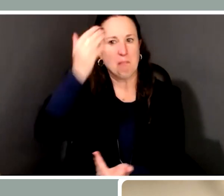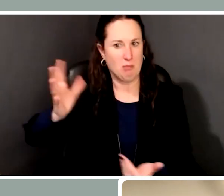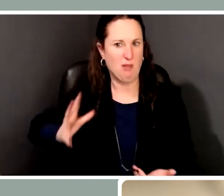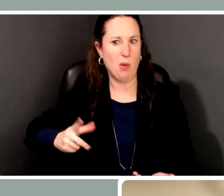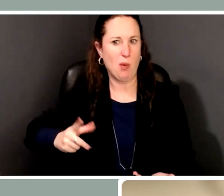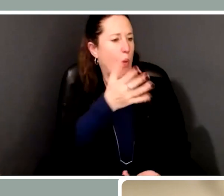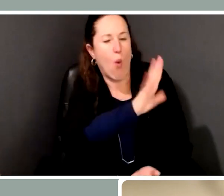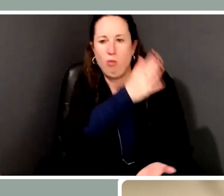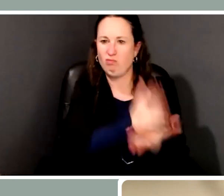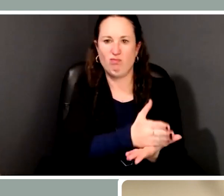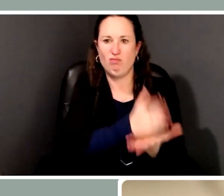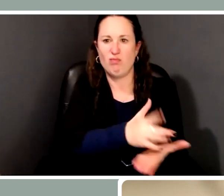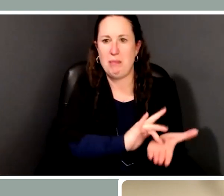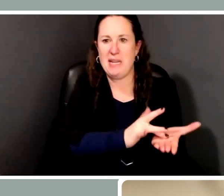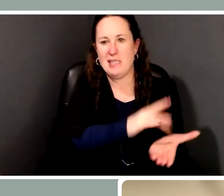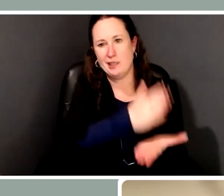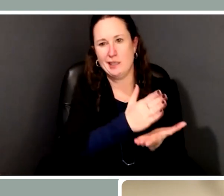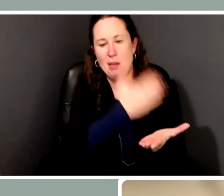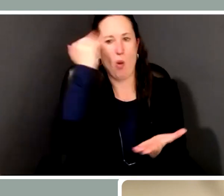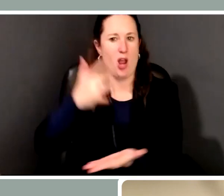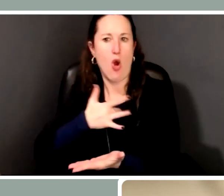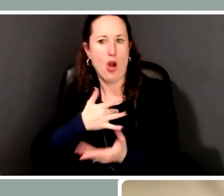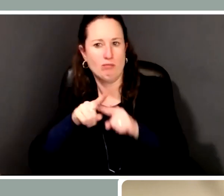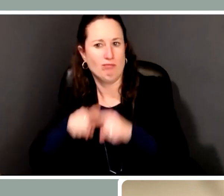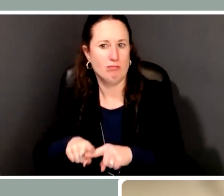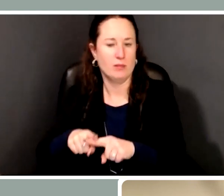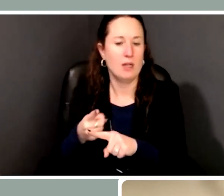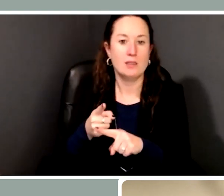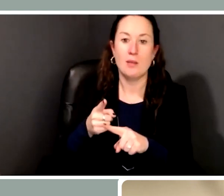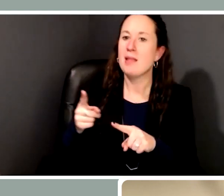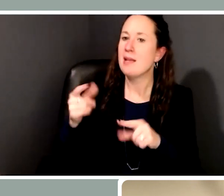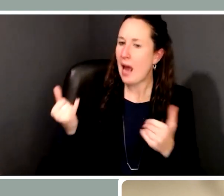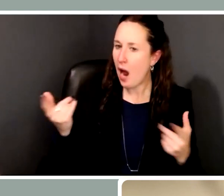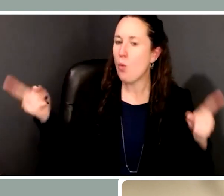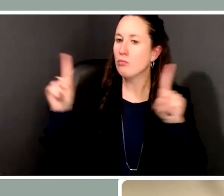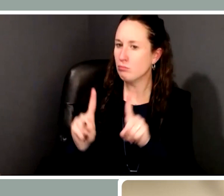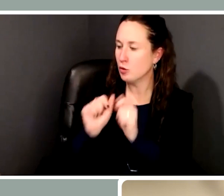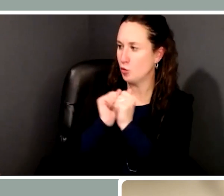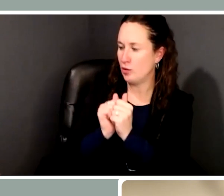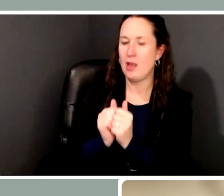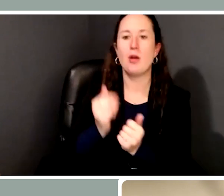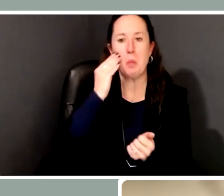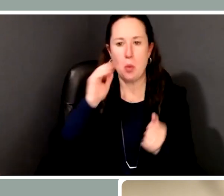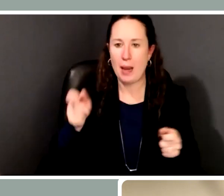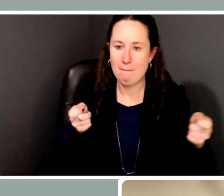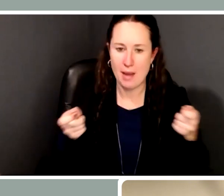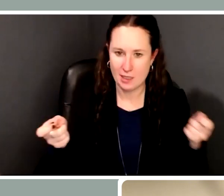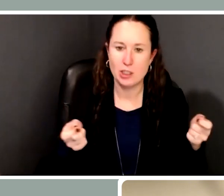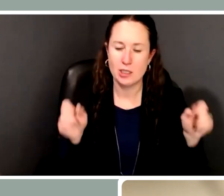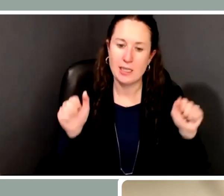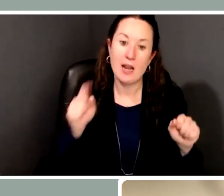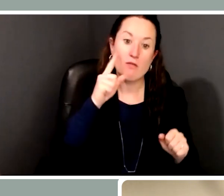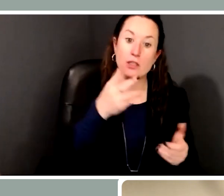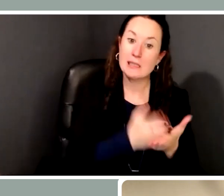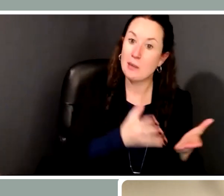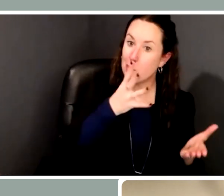stop. But I think there are ways to manage things and to manage, for many women, some mild